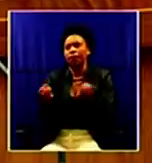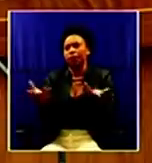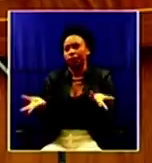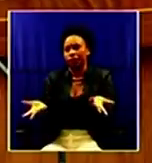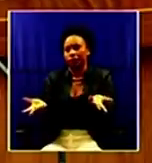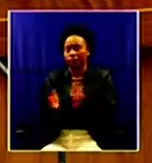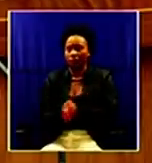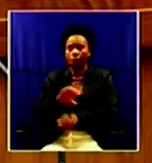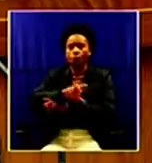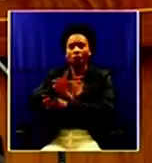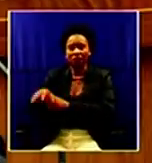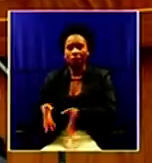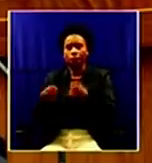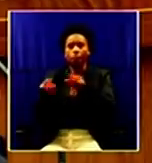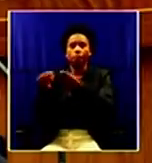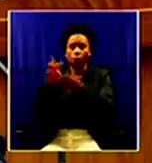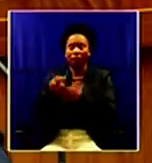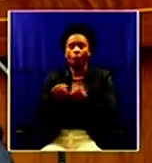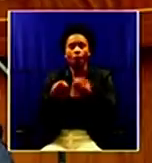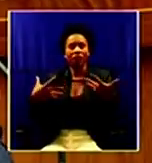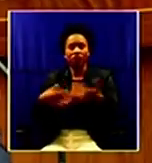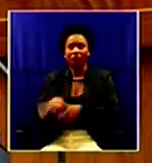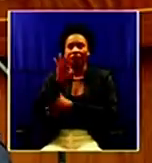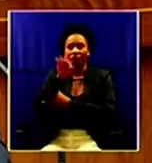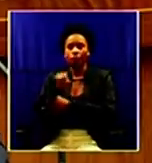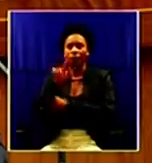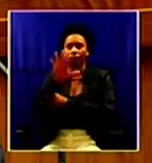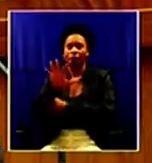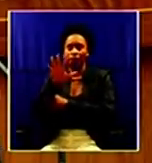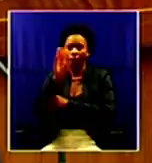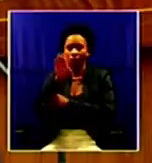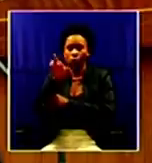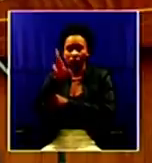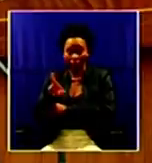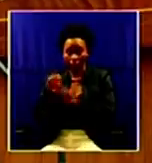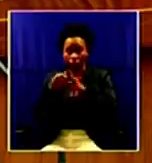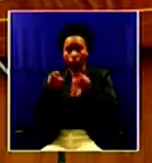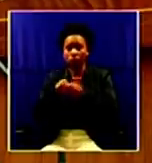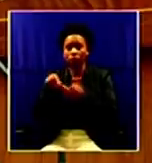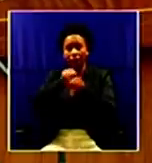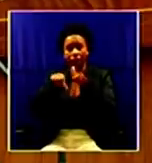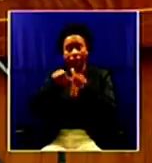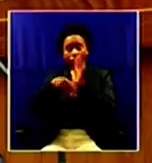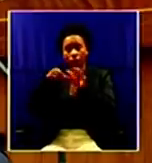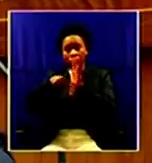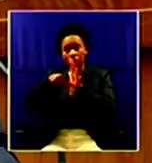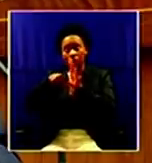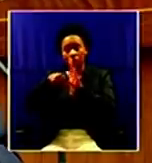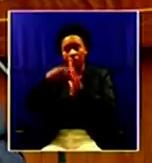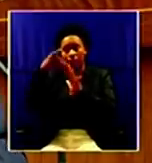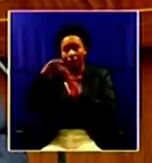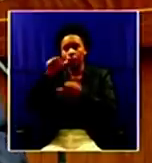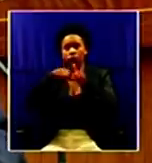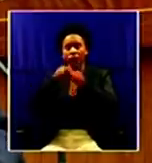Provinces will receive 3.5 billion from the Department of Social Development to improve access to early